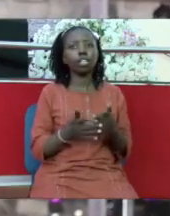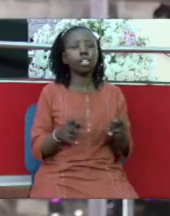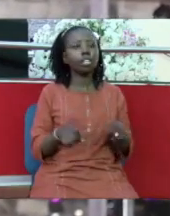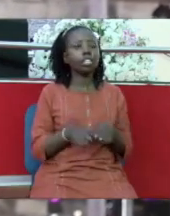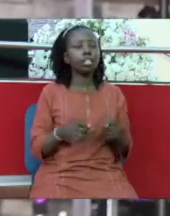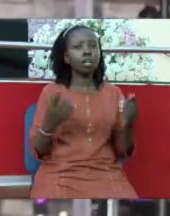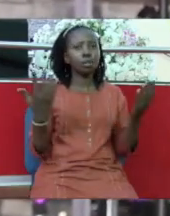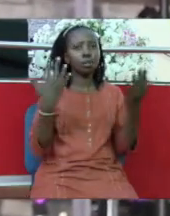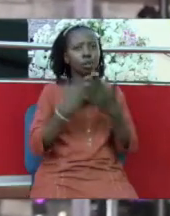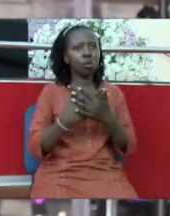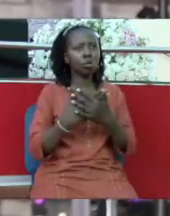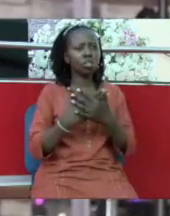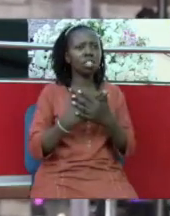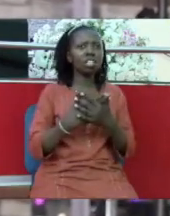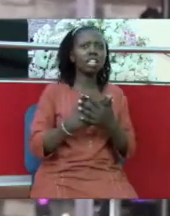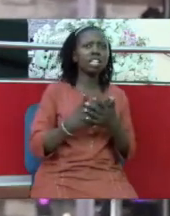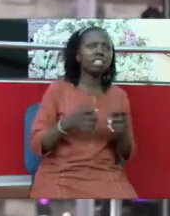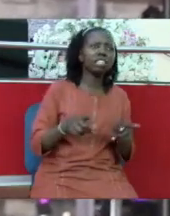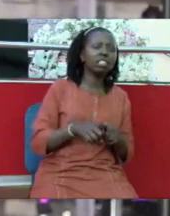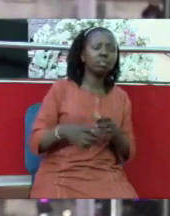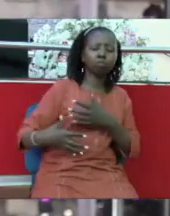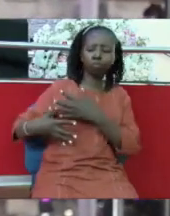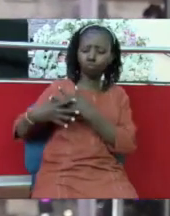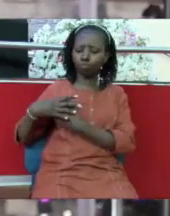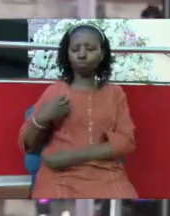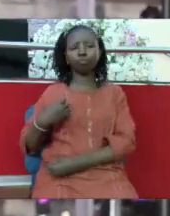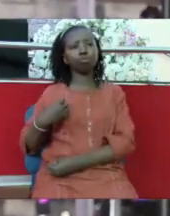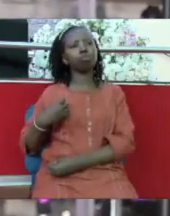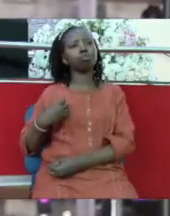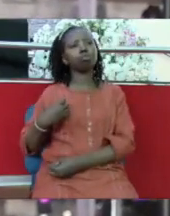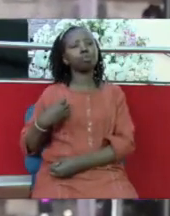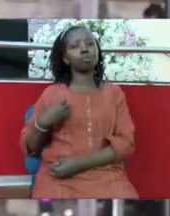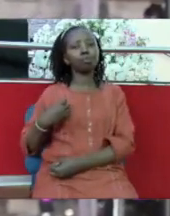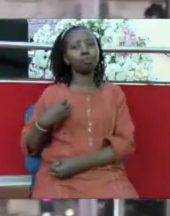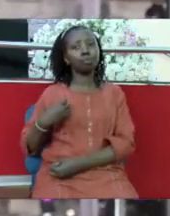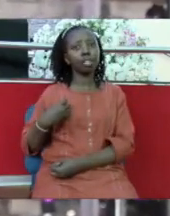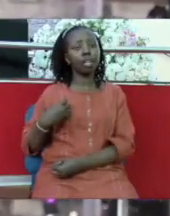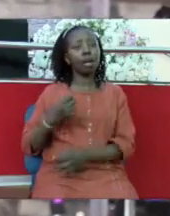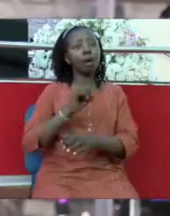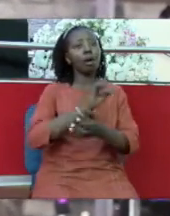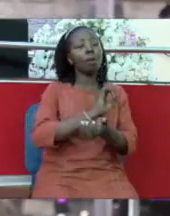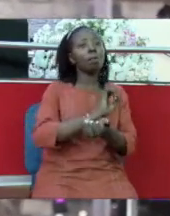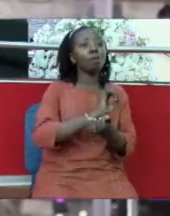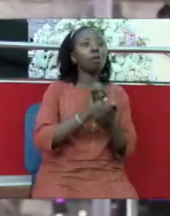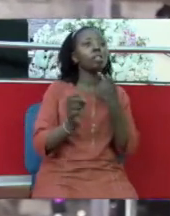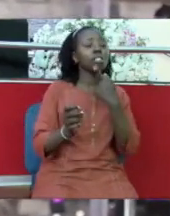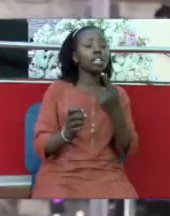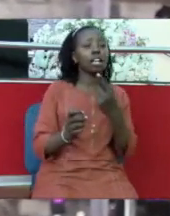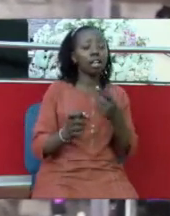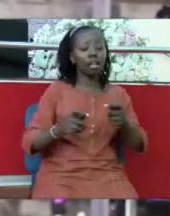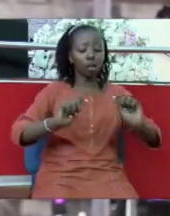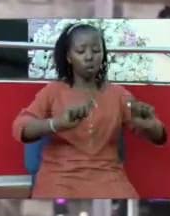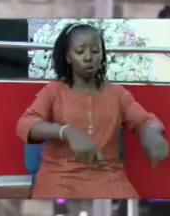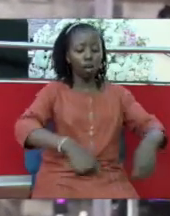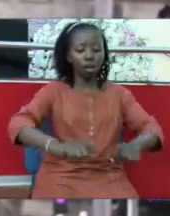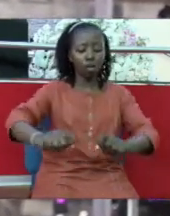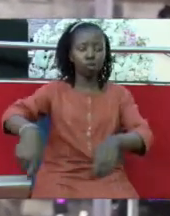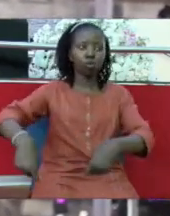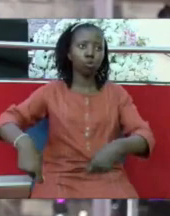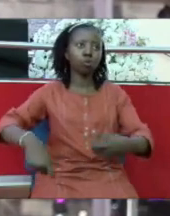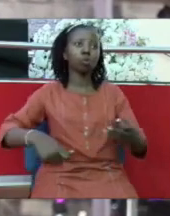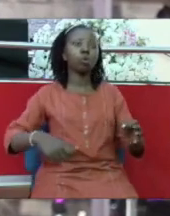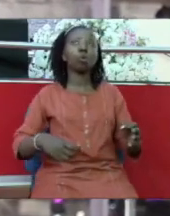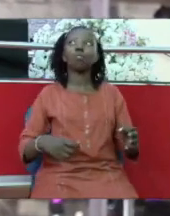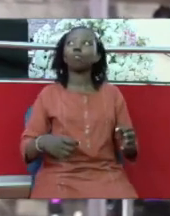inafunga doubts and discouragement. Kushushwa moyo. Then Paul says, put on the shoes of the gospel of peace. Alafu